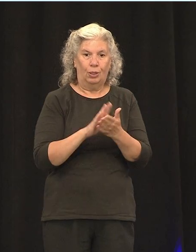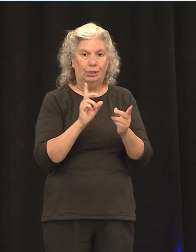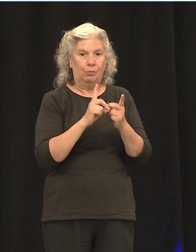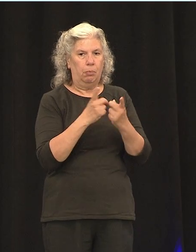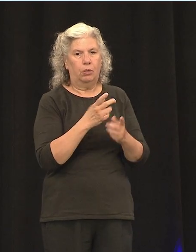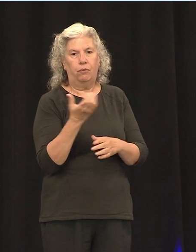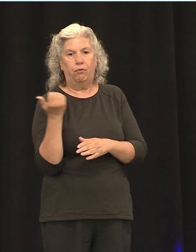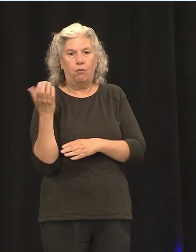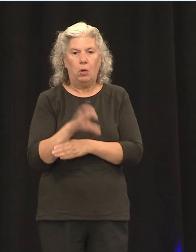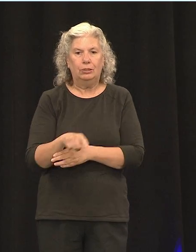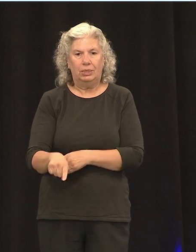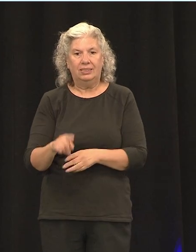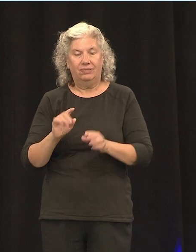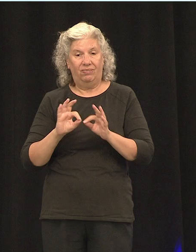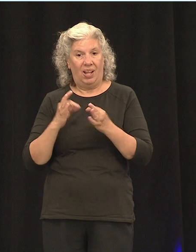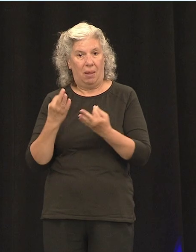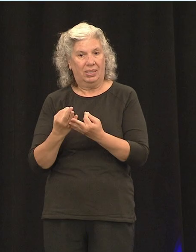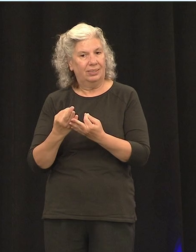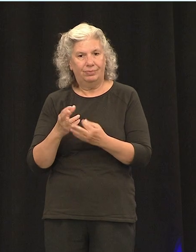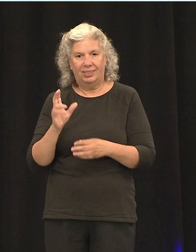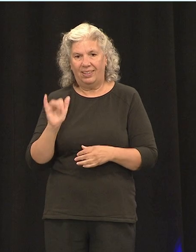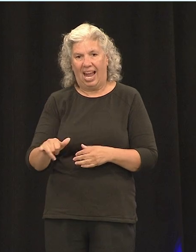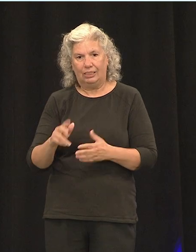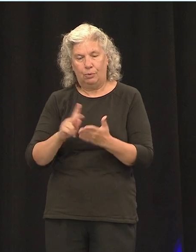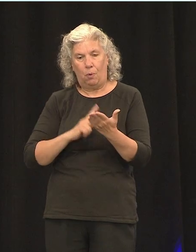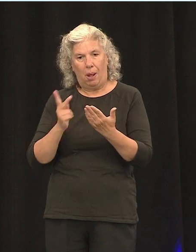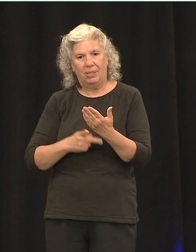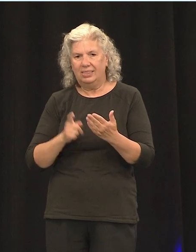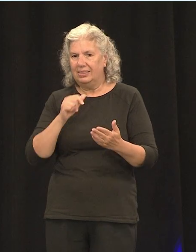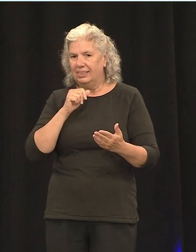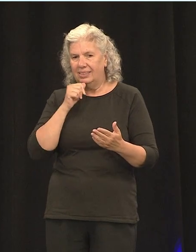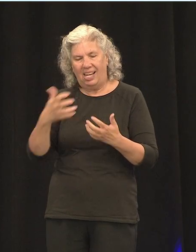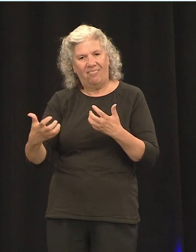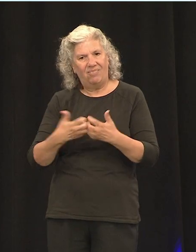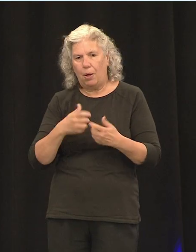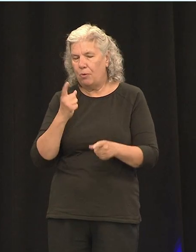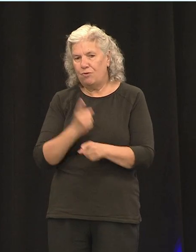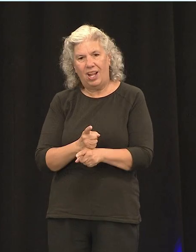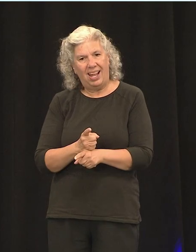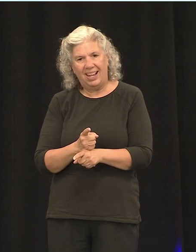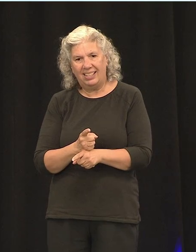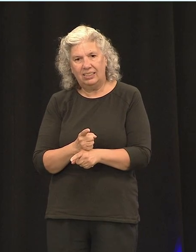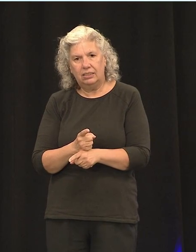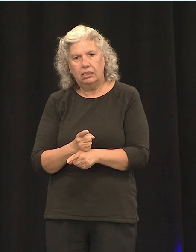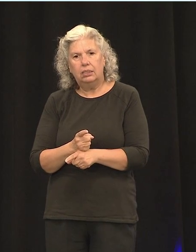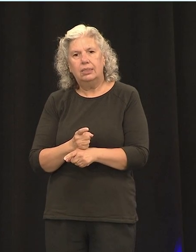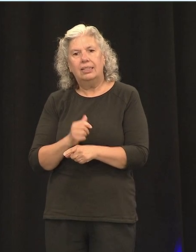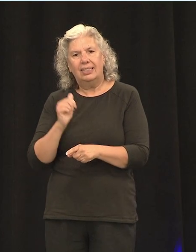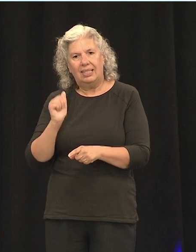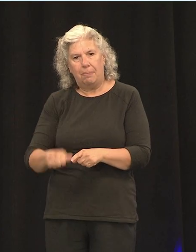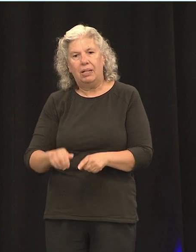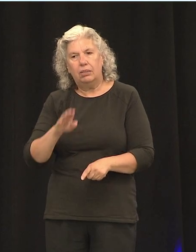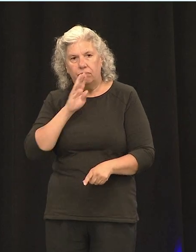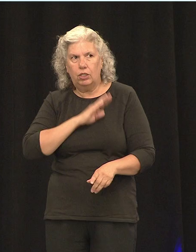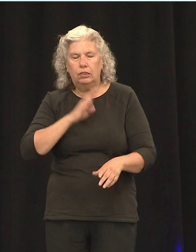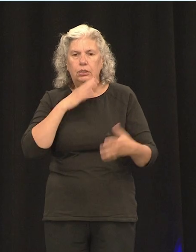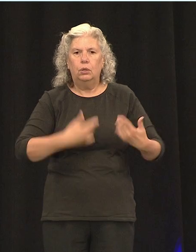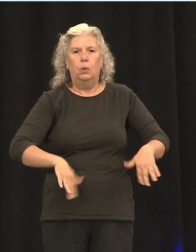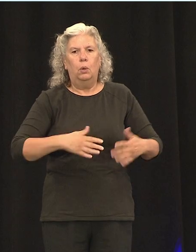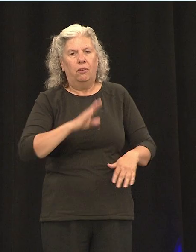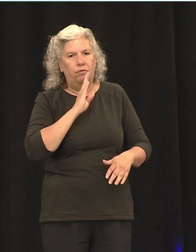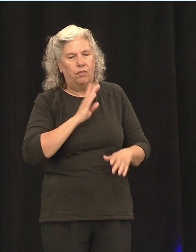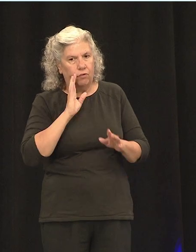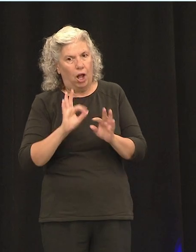a program that just isn't the right fit. And so, it can be really, really frustrating for a family to have a team